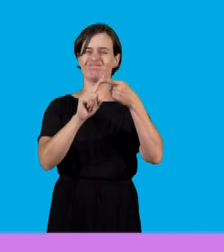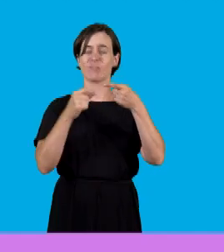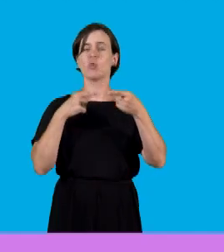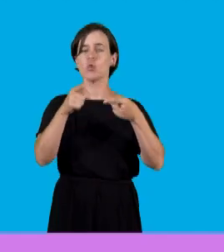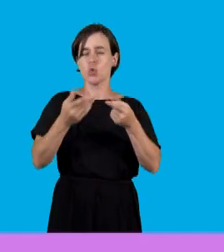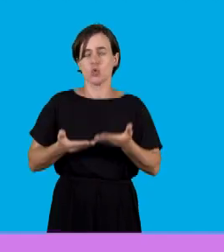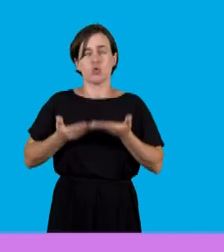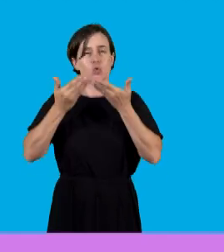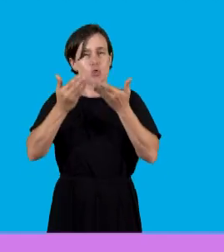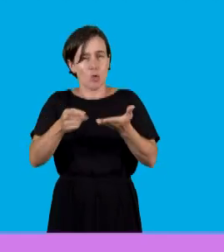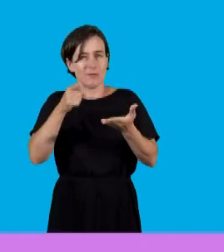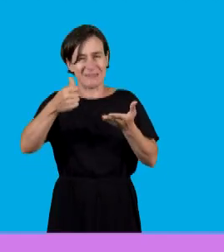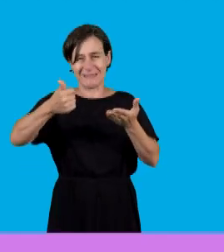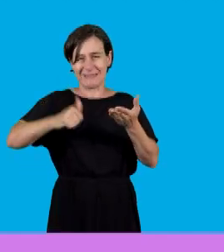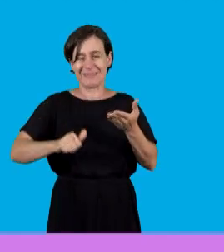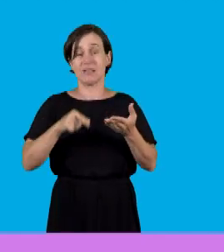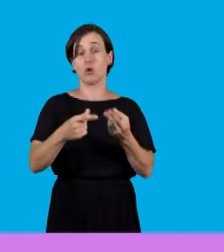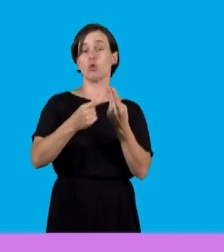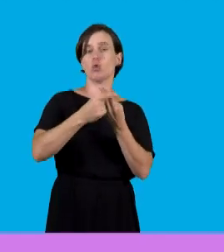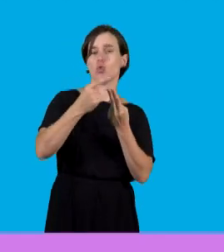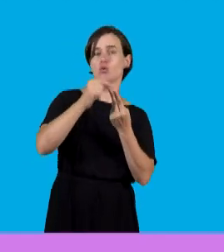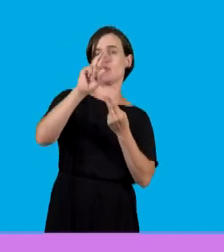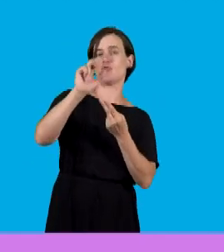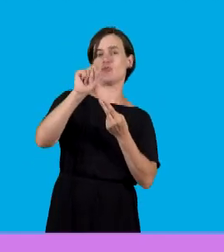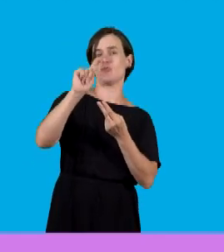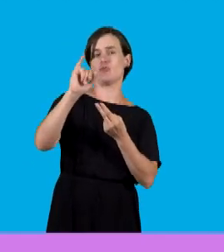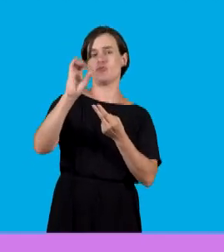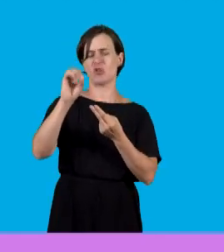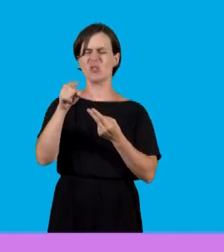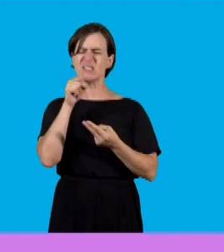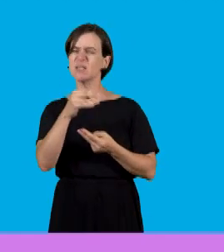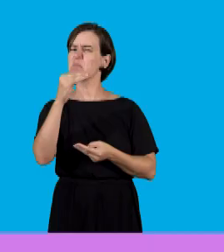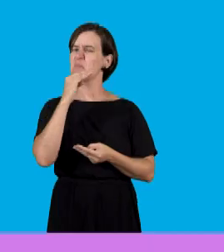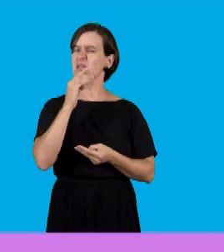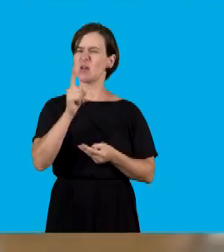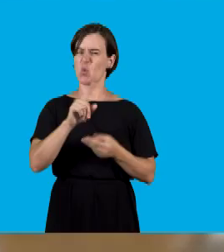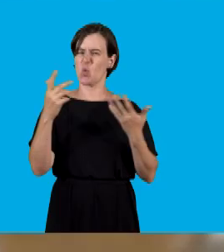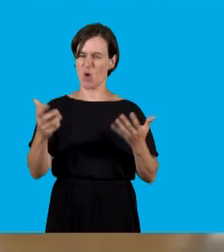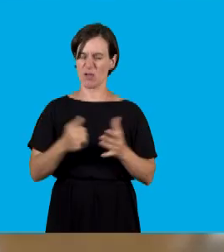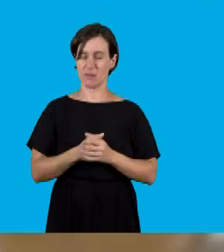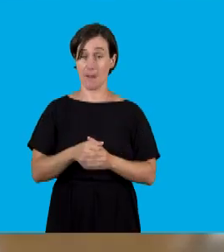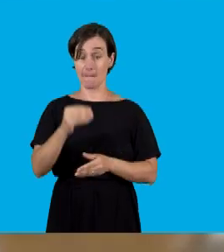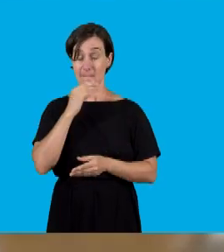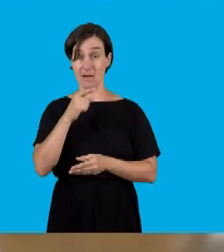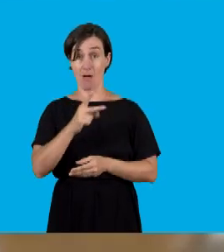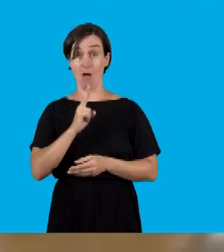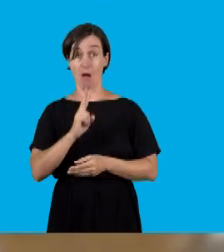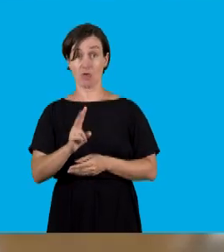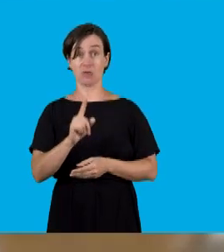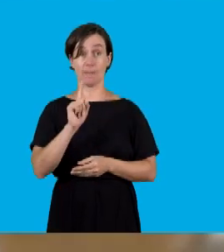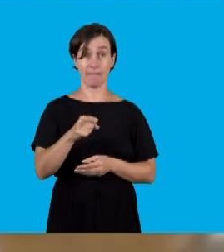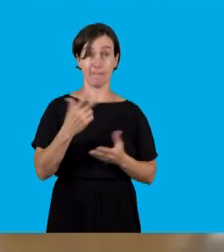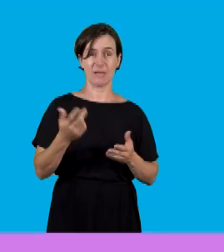following units in unit ratios. What does a unit ratio mean? It means that the answer that you get should give